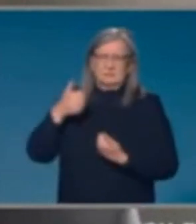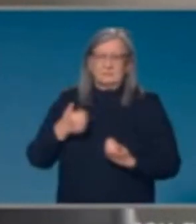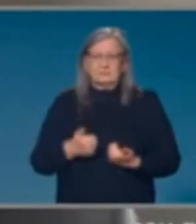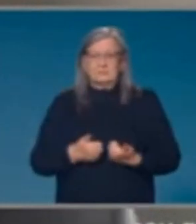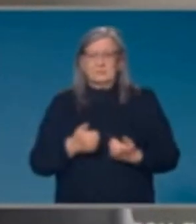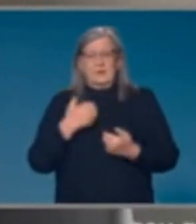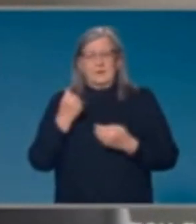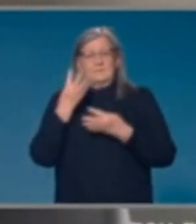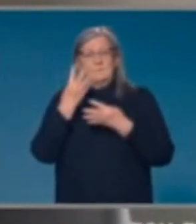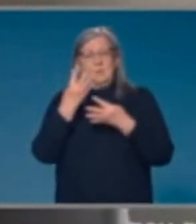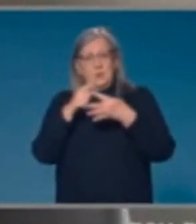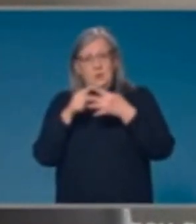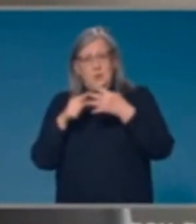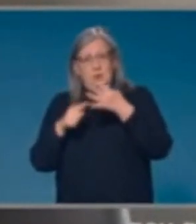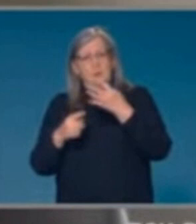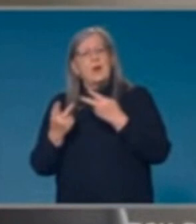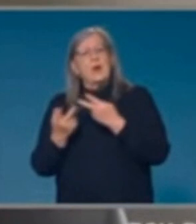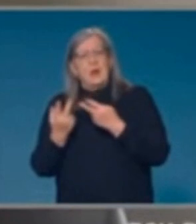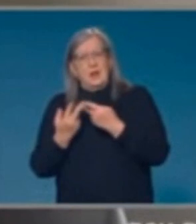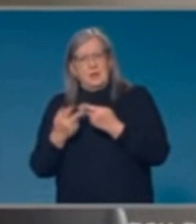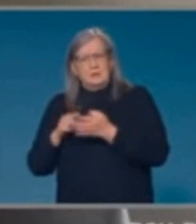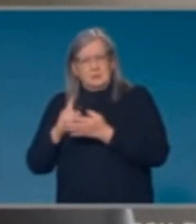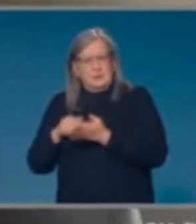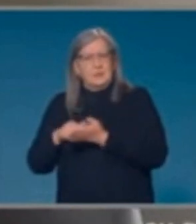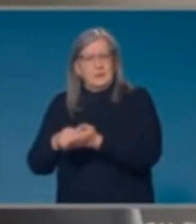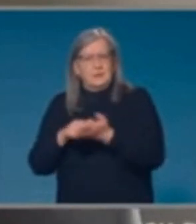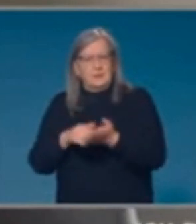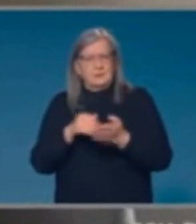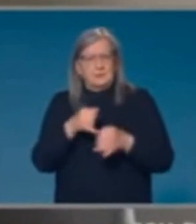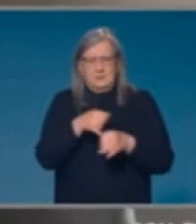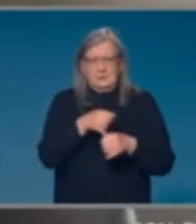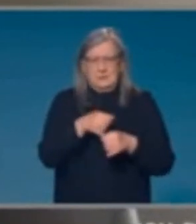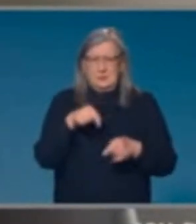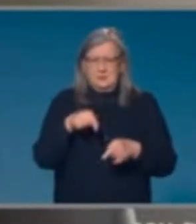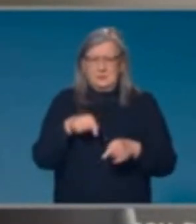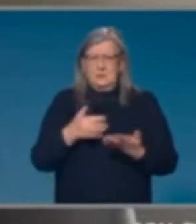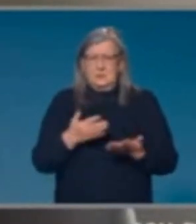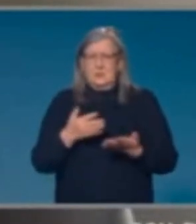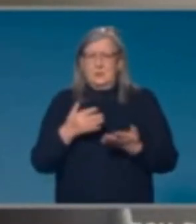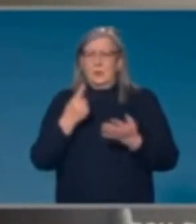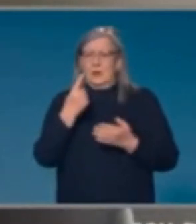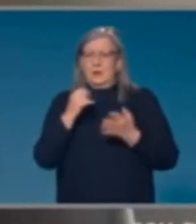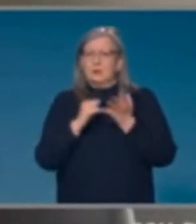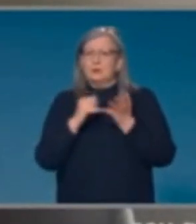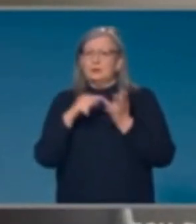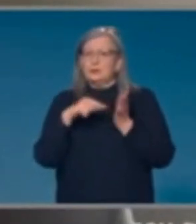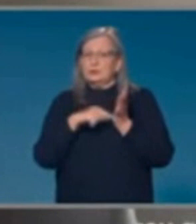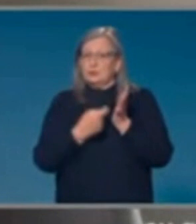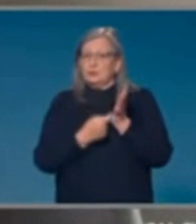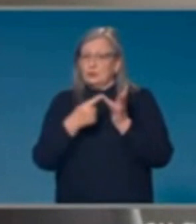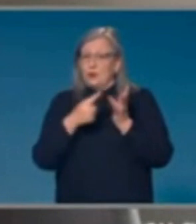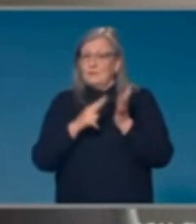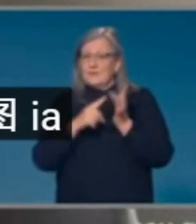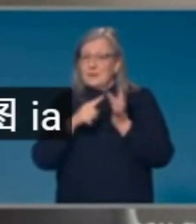treatments that complement vaccination but do not replace vaccination. Sotrovimab, which is already in